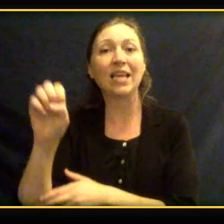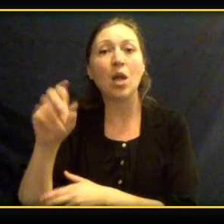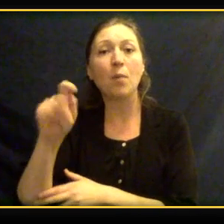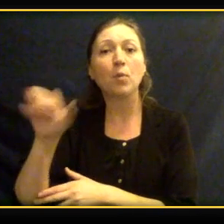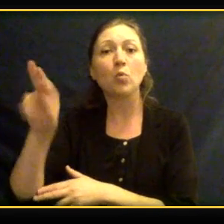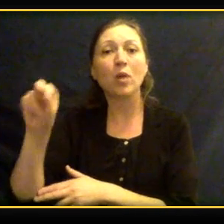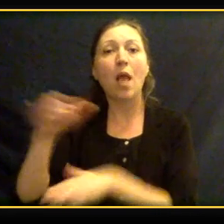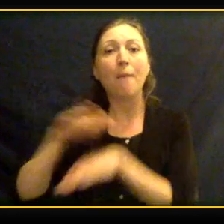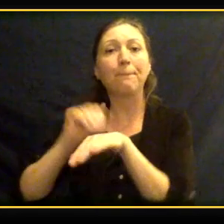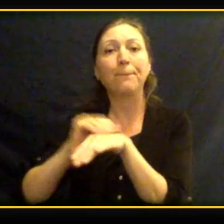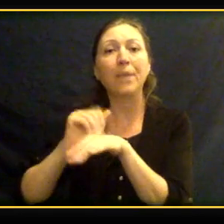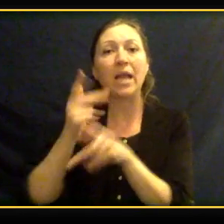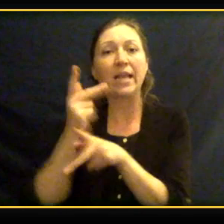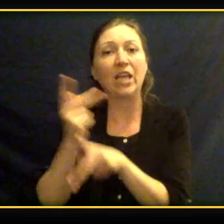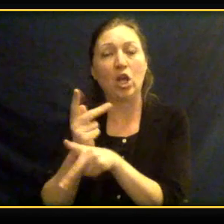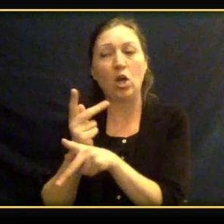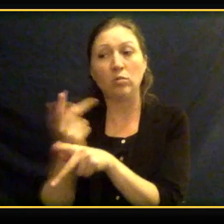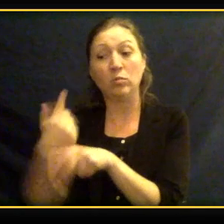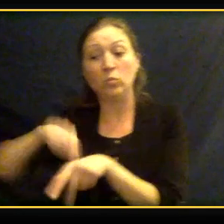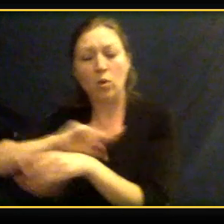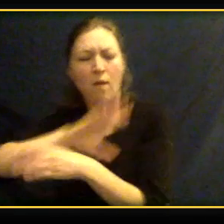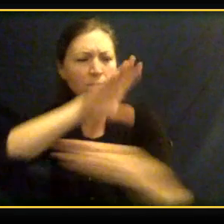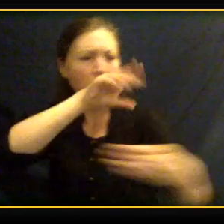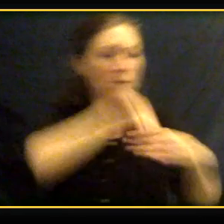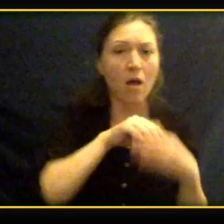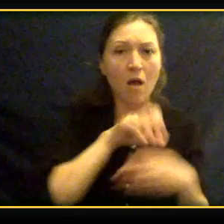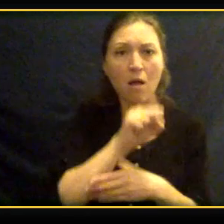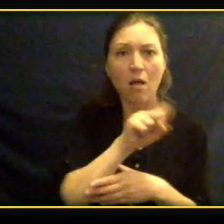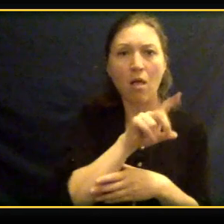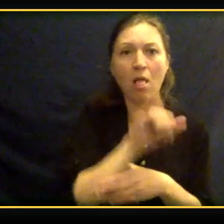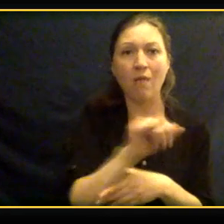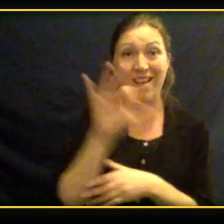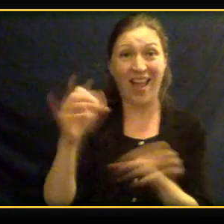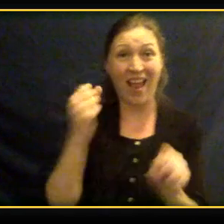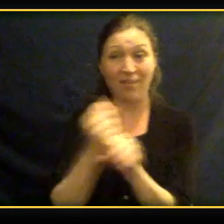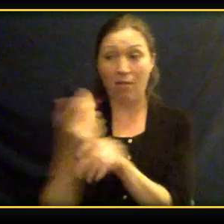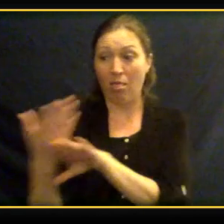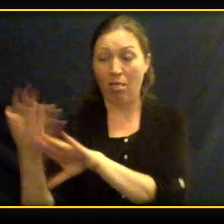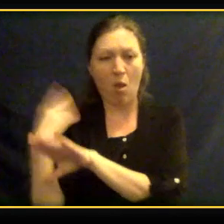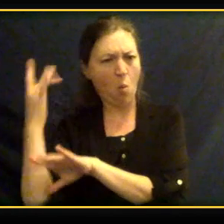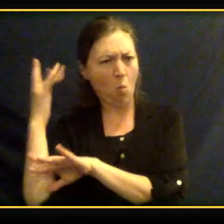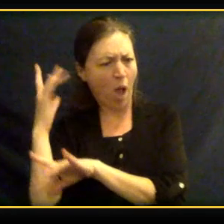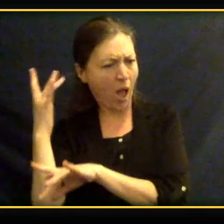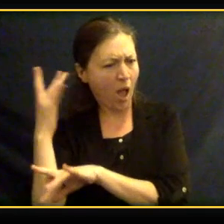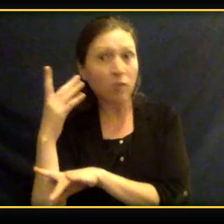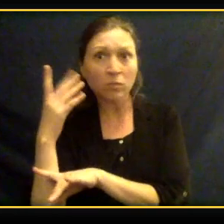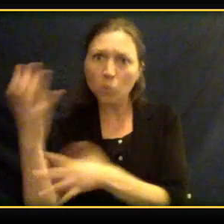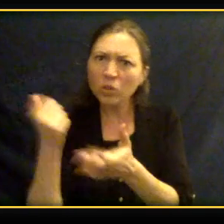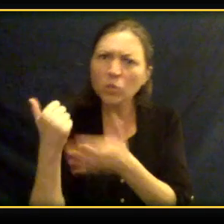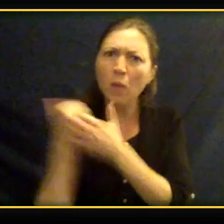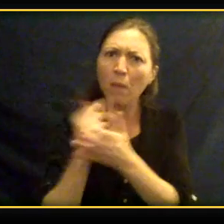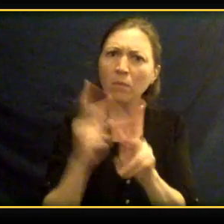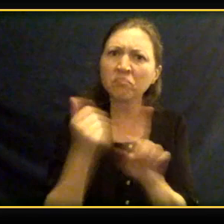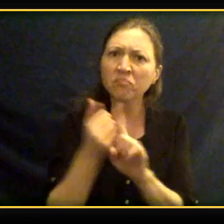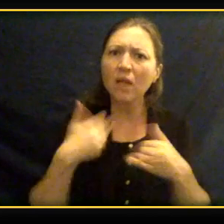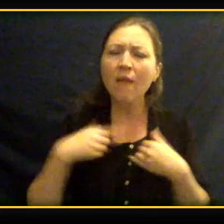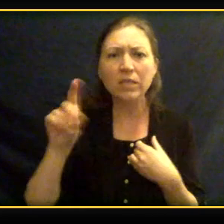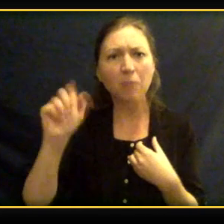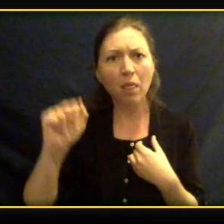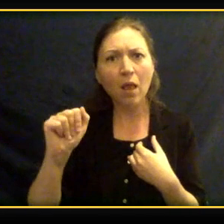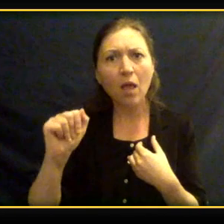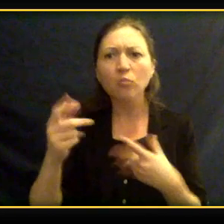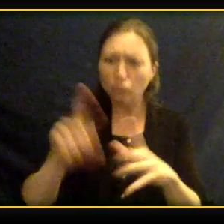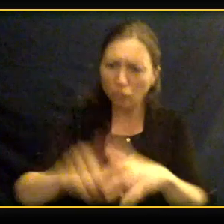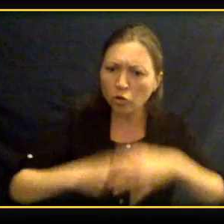Starkloff 9 years ago because we believe in the mission of helping people with disabilities launch their careers in a competitive job